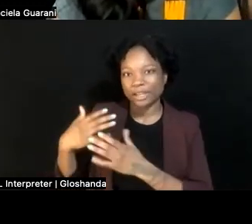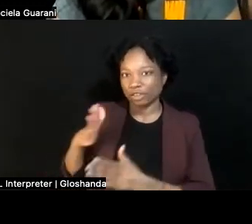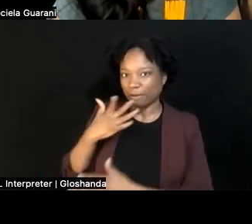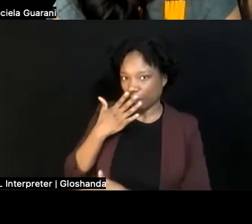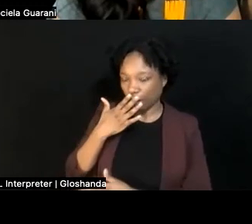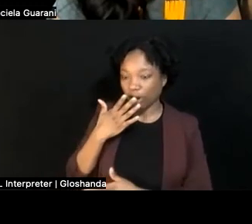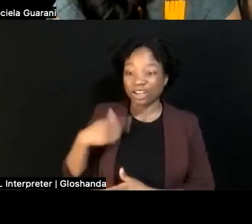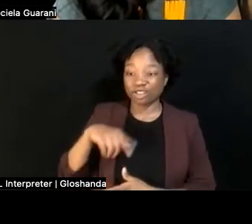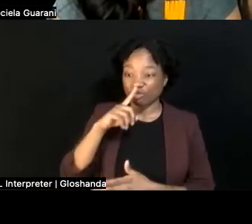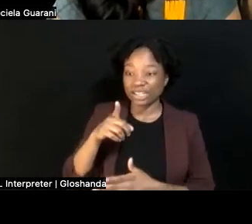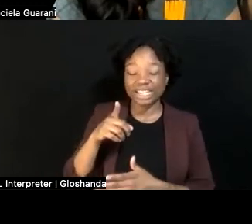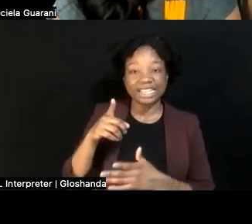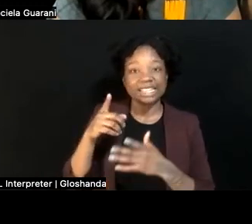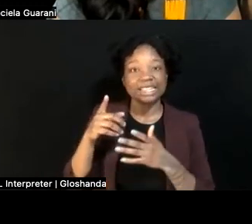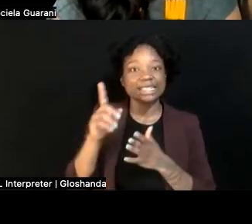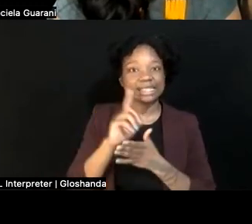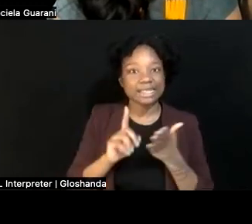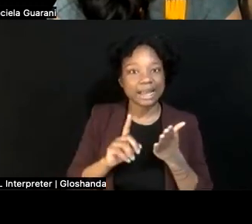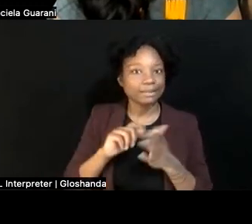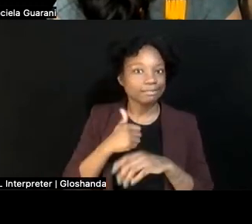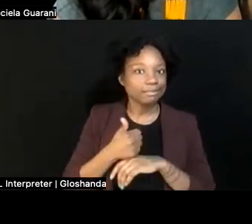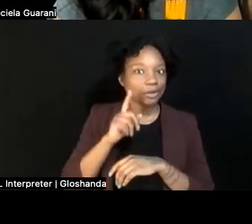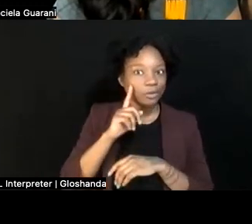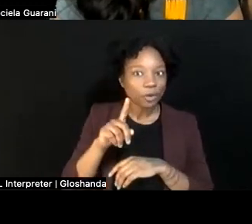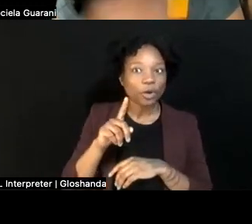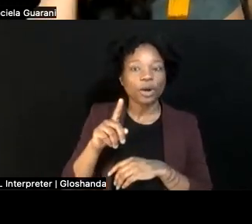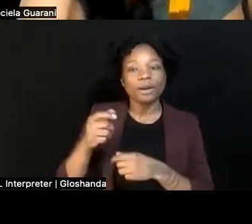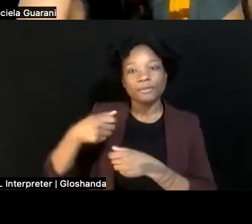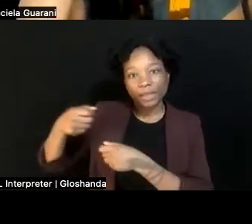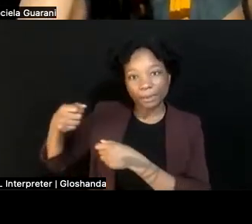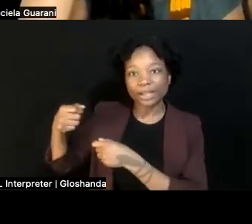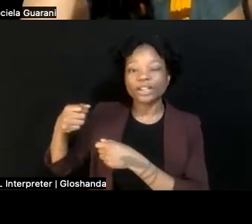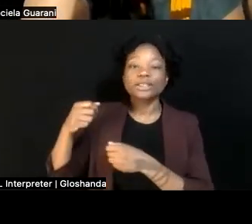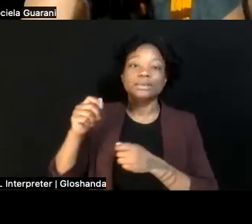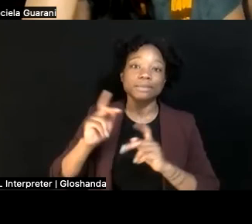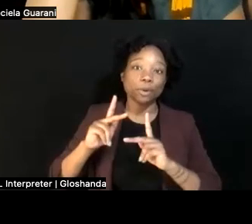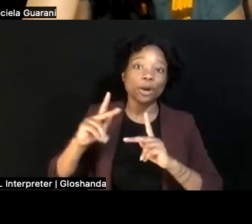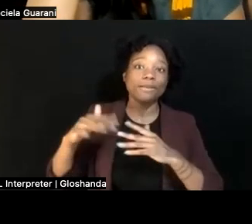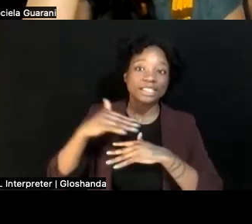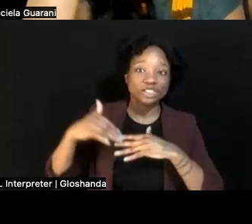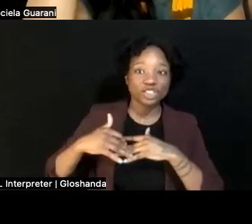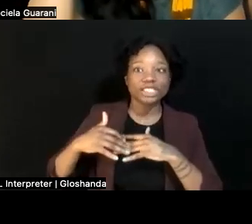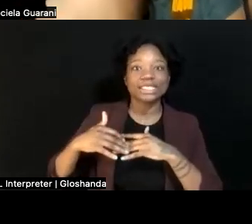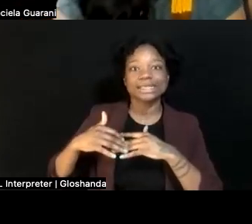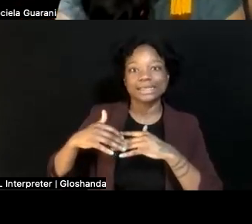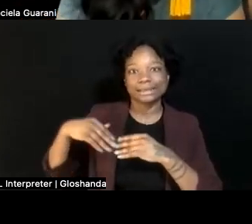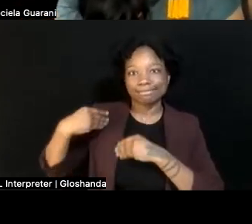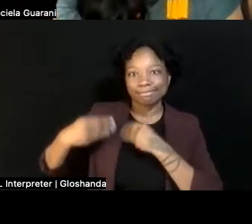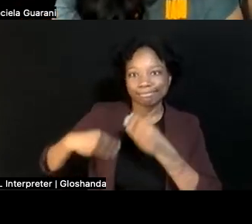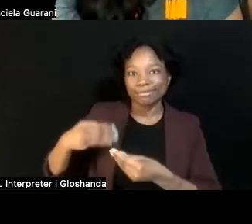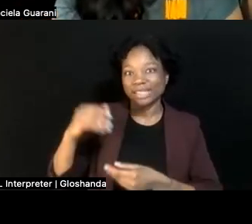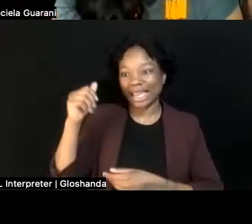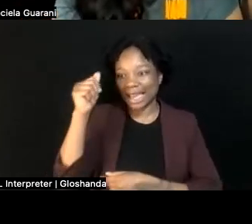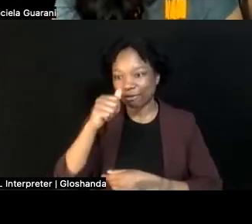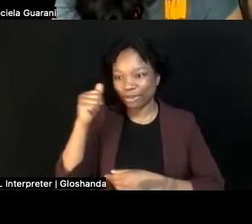Indigenous and/or African descent from the United States, Mexico, Brazil, Puerto Rico, and Colombia. The panelists who